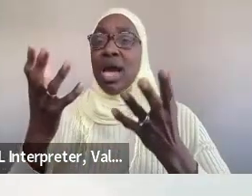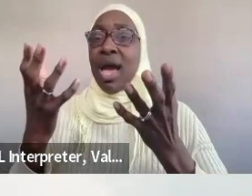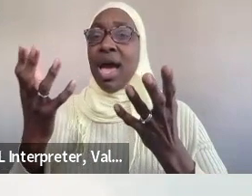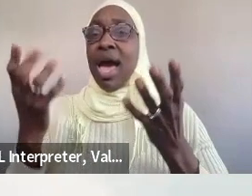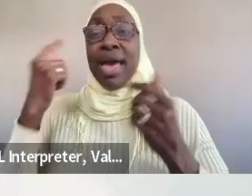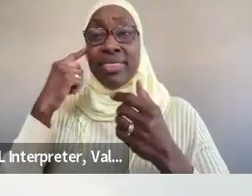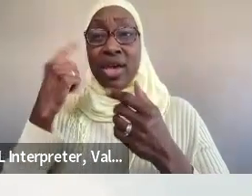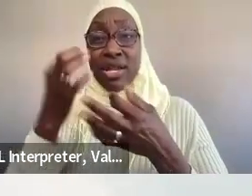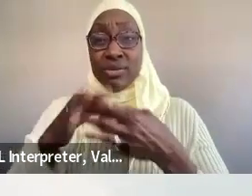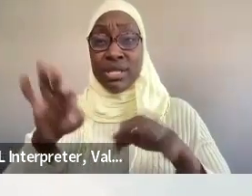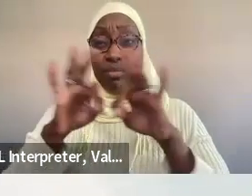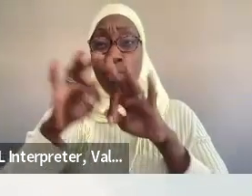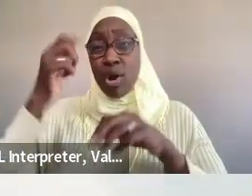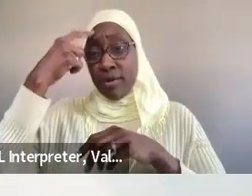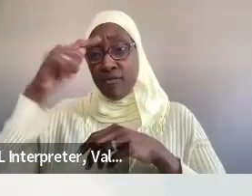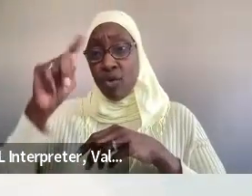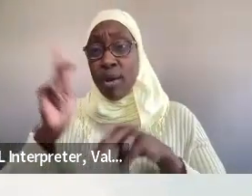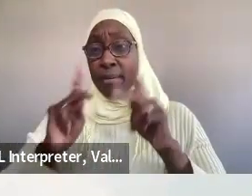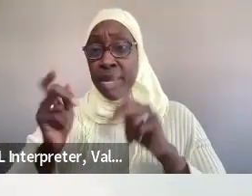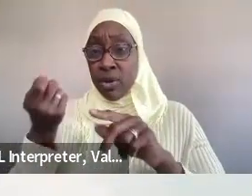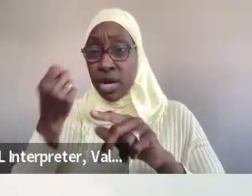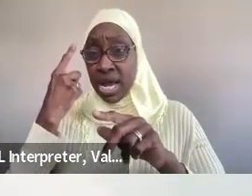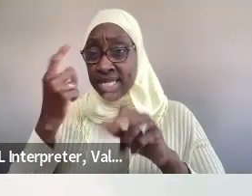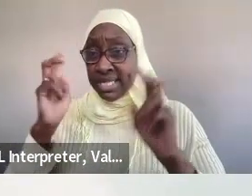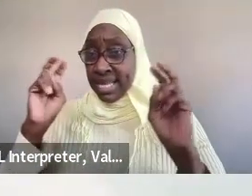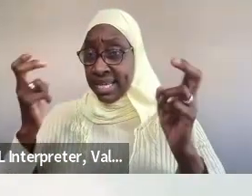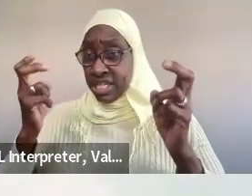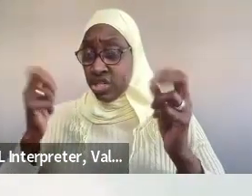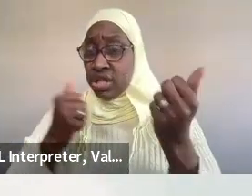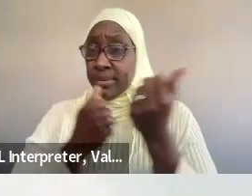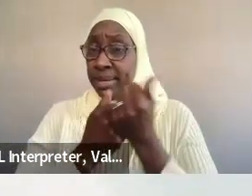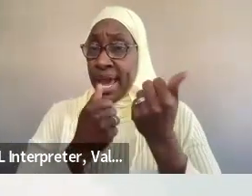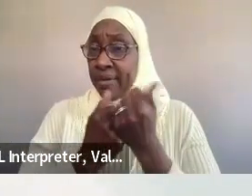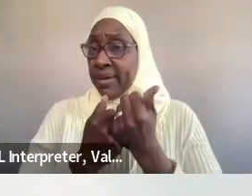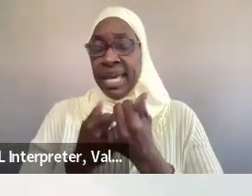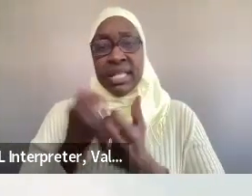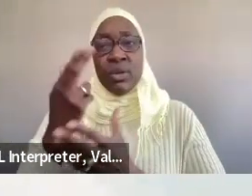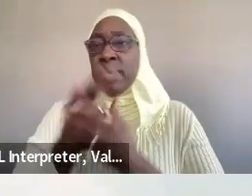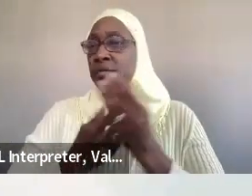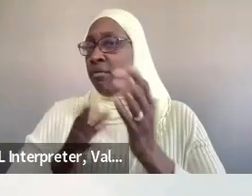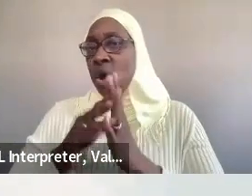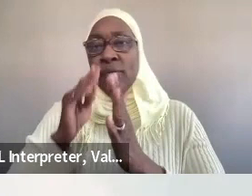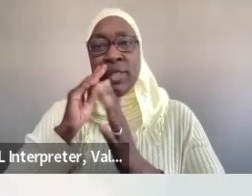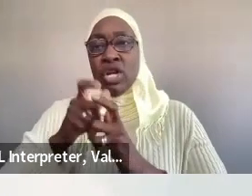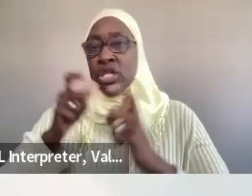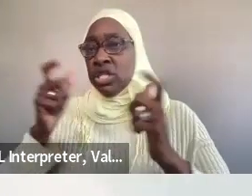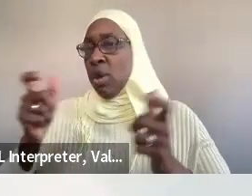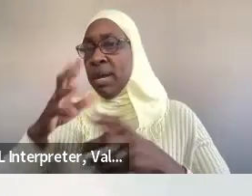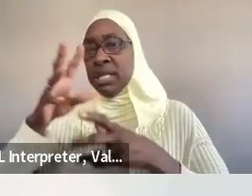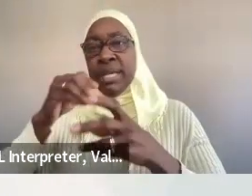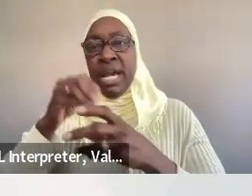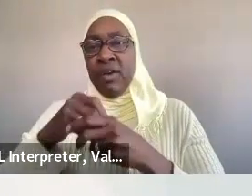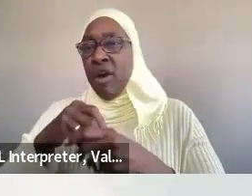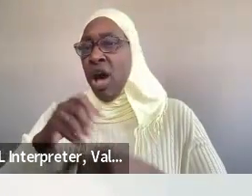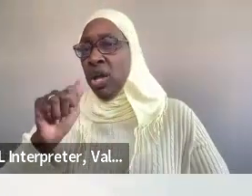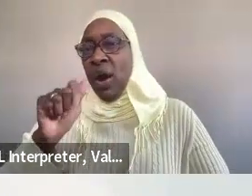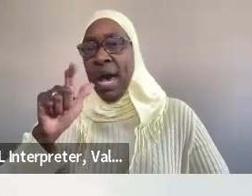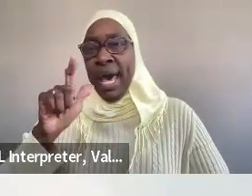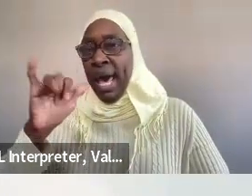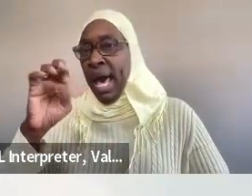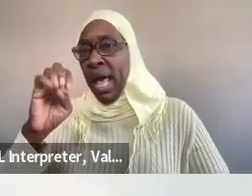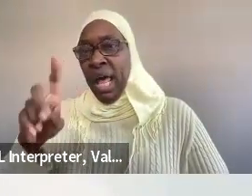be advocates. So that's why I'm involved, and I've learned so much through being involved with Allied. I would just come to you with like all these